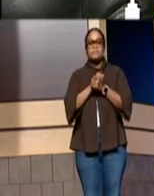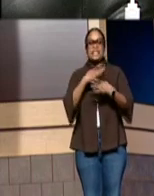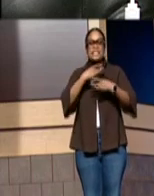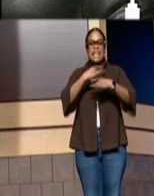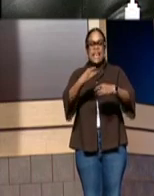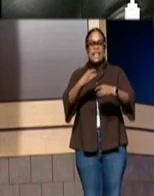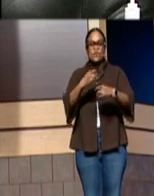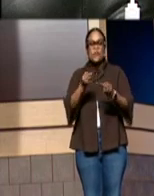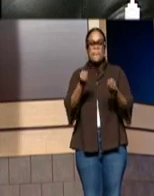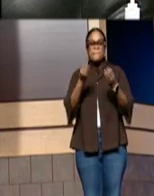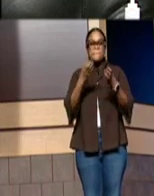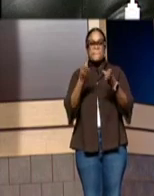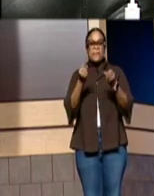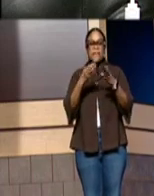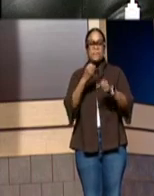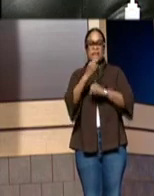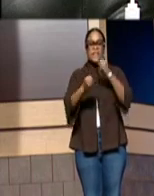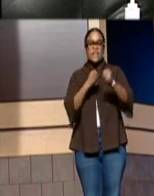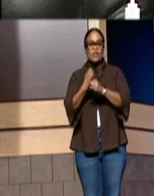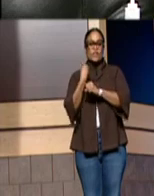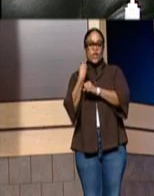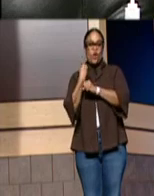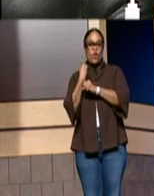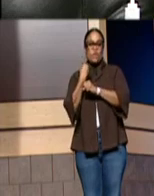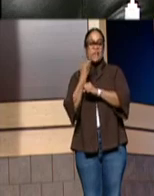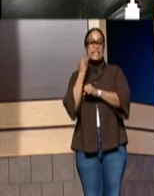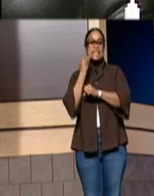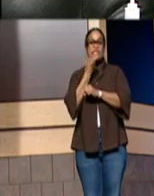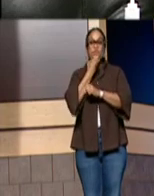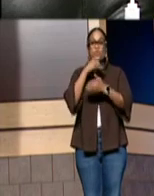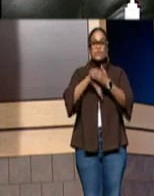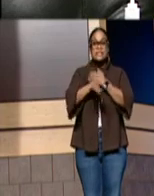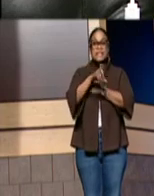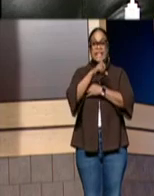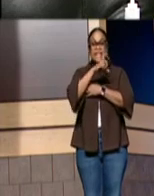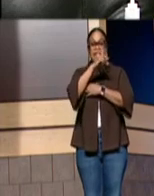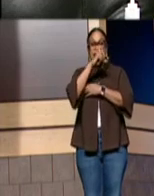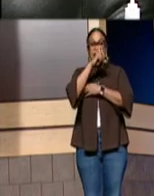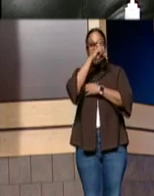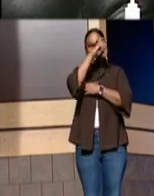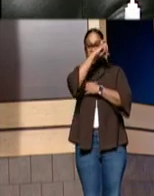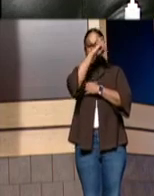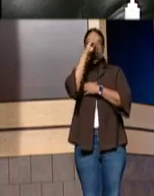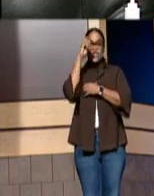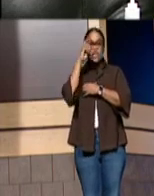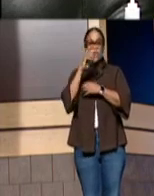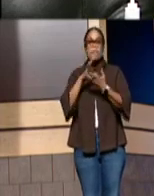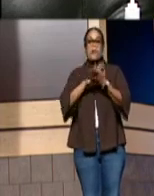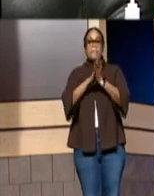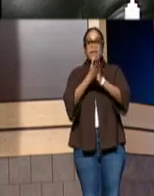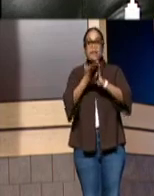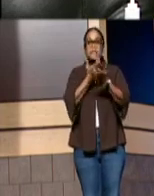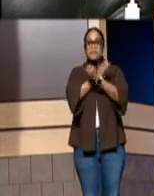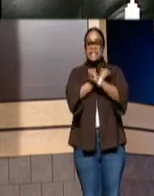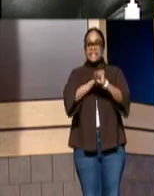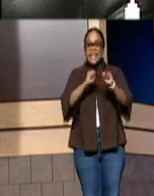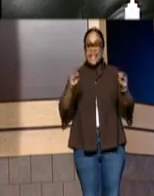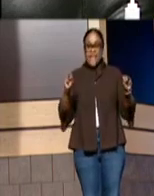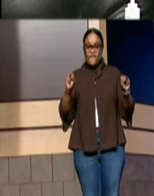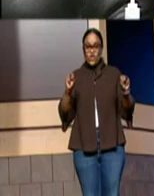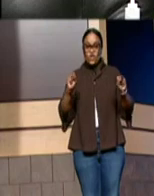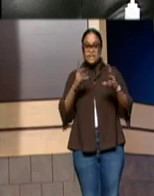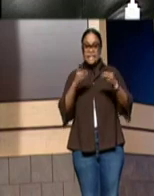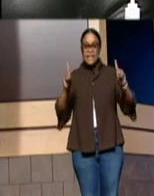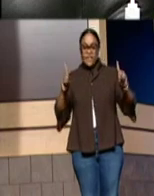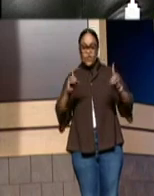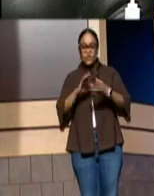years ago, Israel was in Egypt getting ready to be delivered? Yeah. And this was probably today,